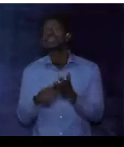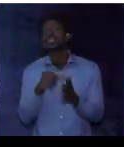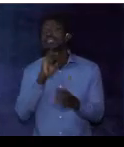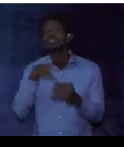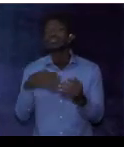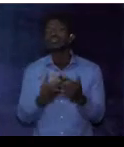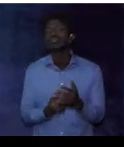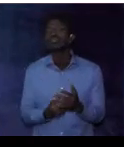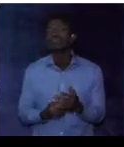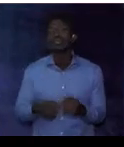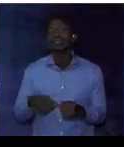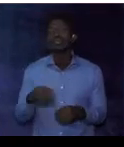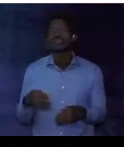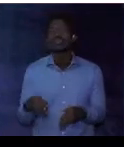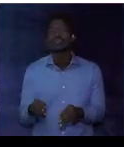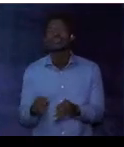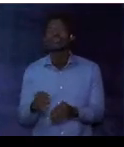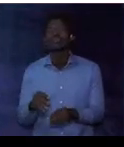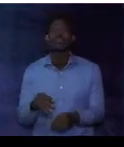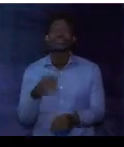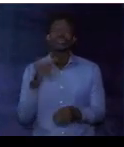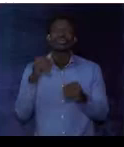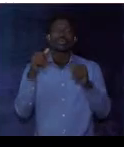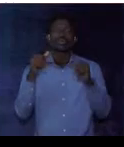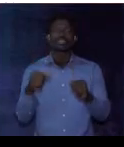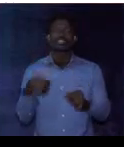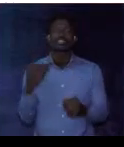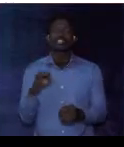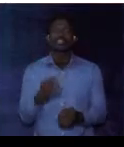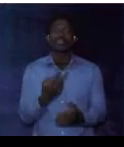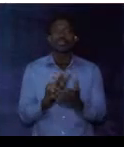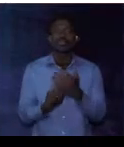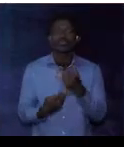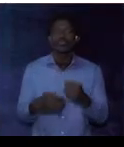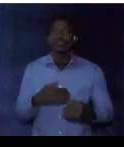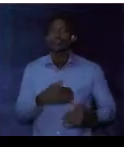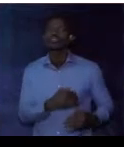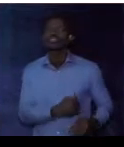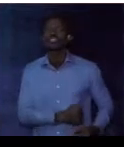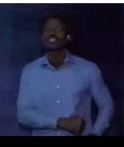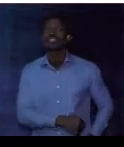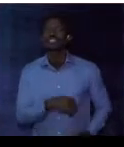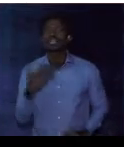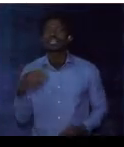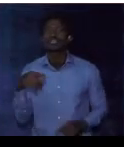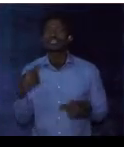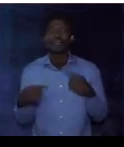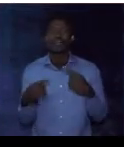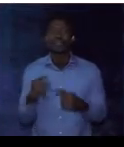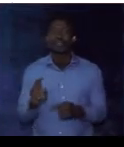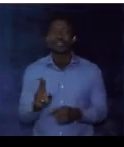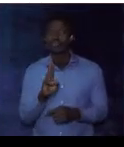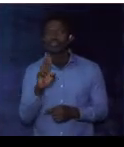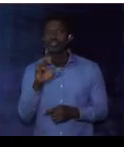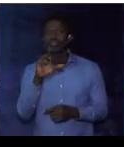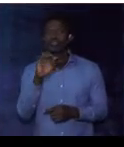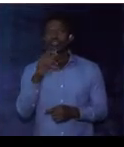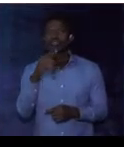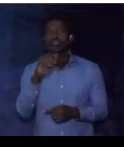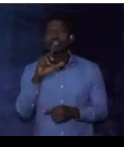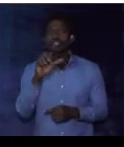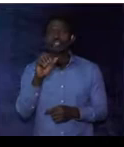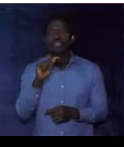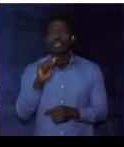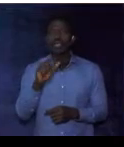It is the methodological presentation of both sides of an argument using either